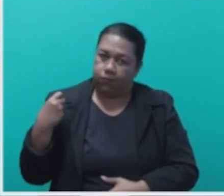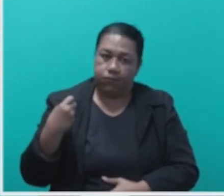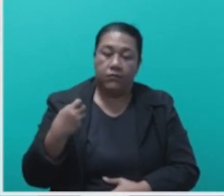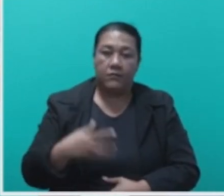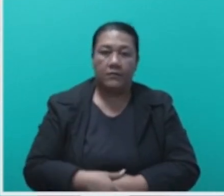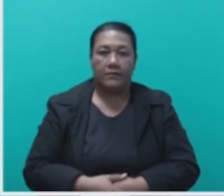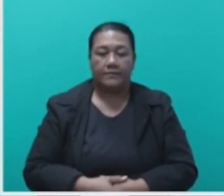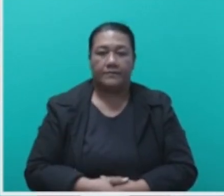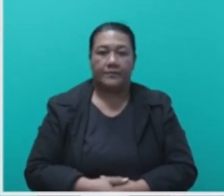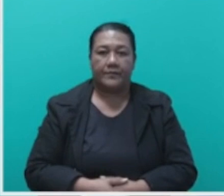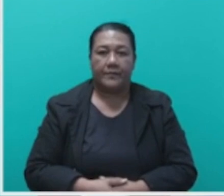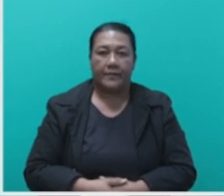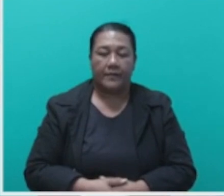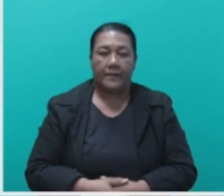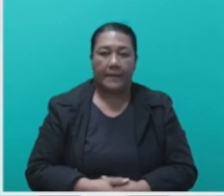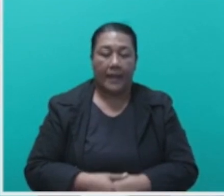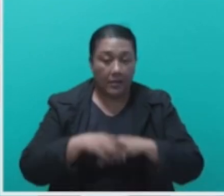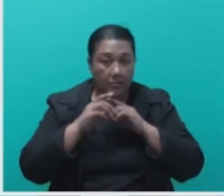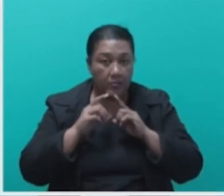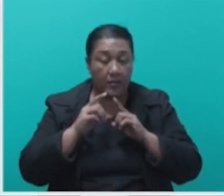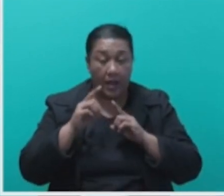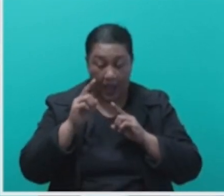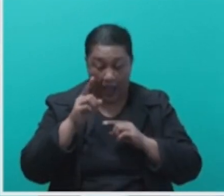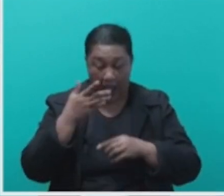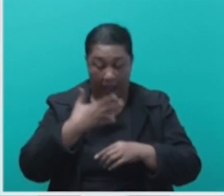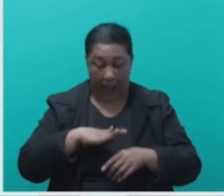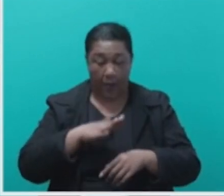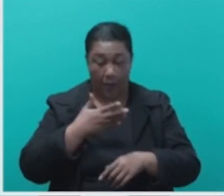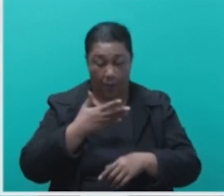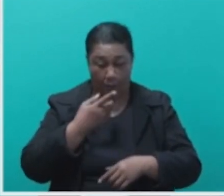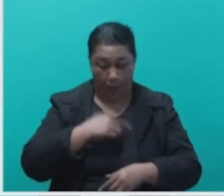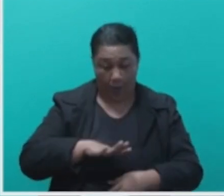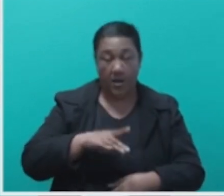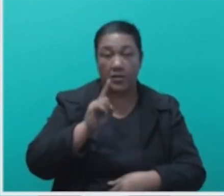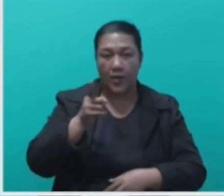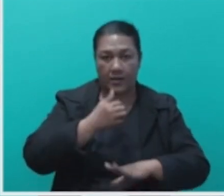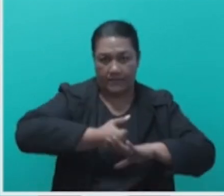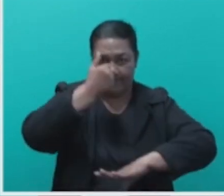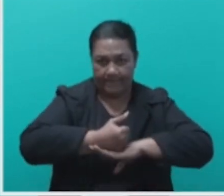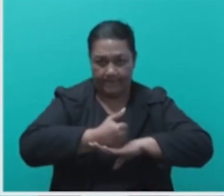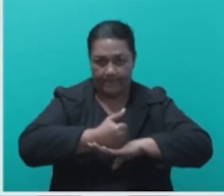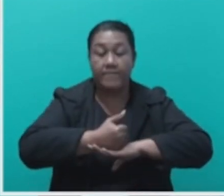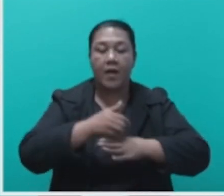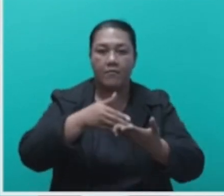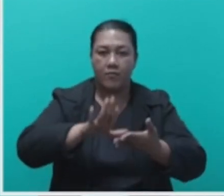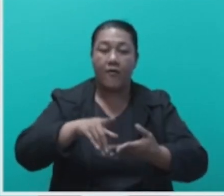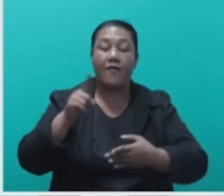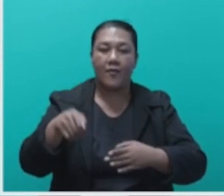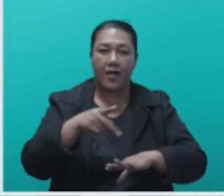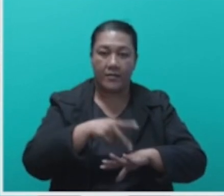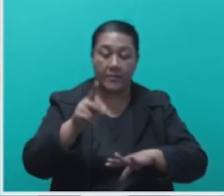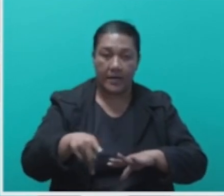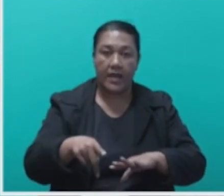Mr. Speaker, sir, I intend to seek the endorsement of Cabinet to proceed with the implementation of this law